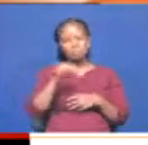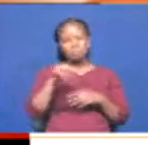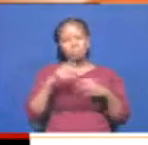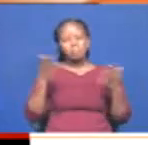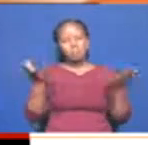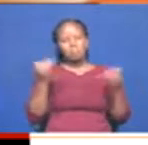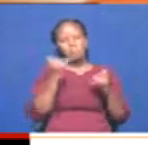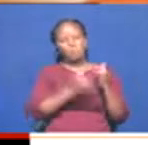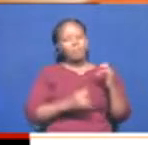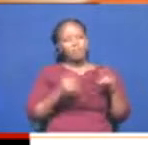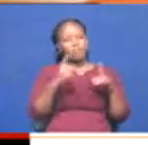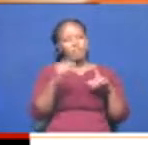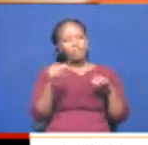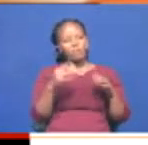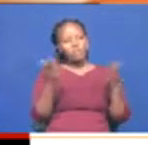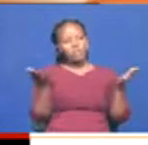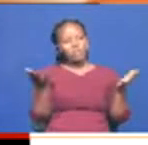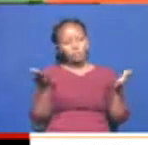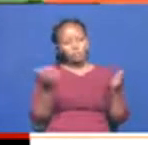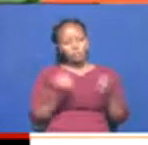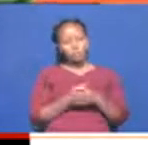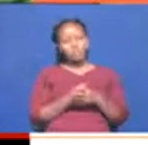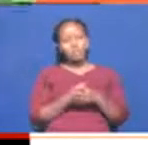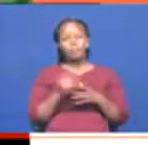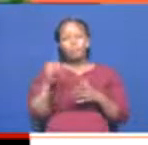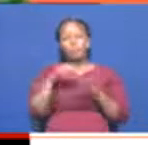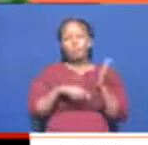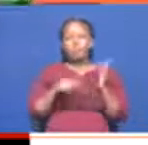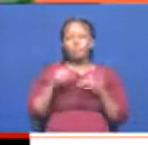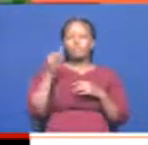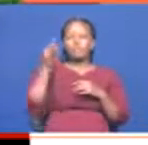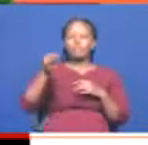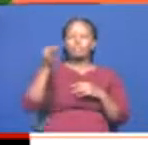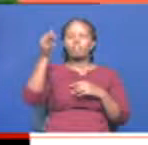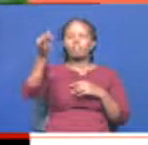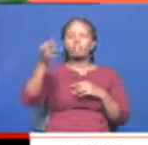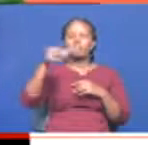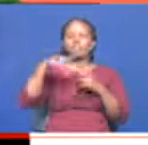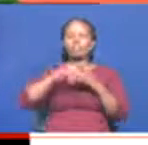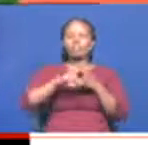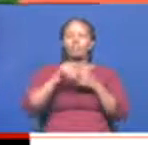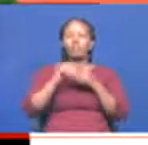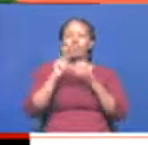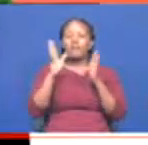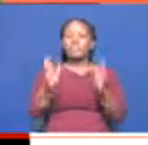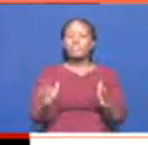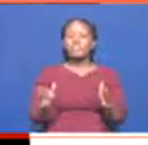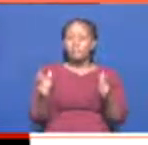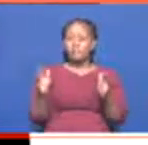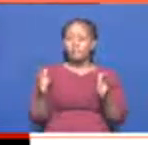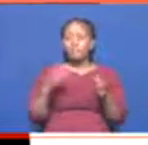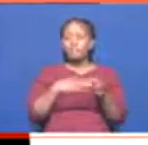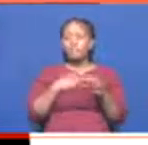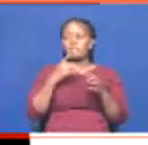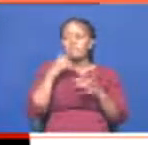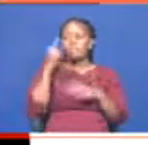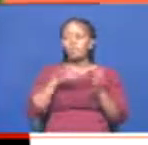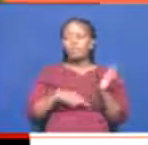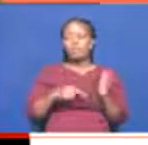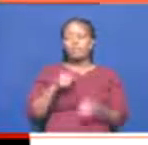is what is the future of our engineering. And all I can say is that the future of